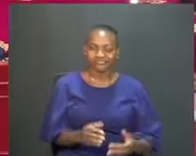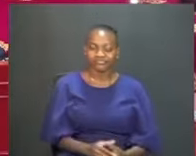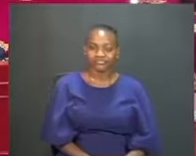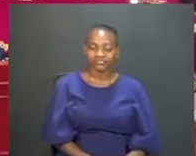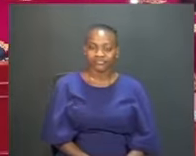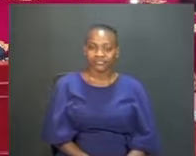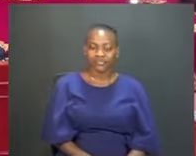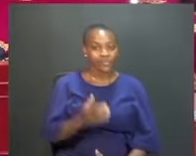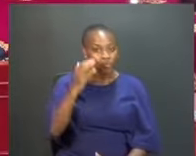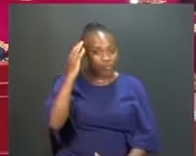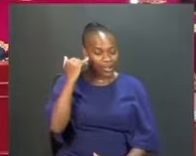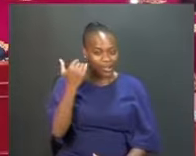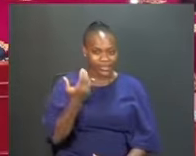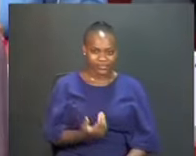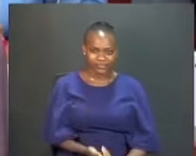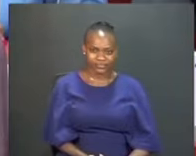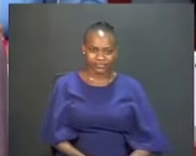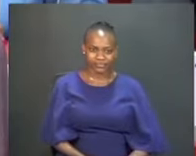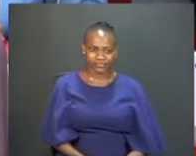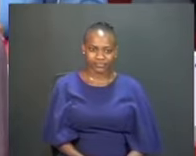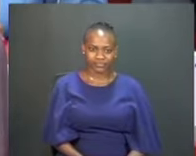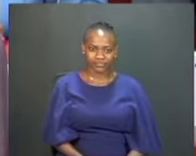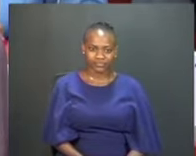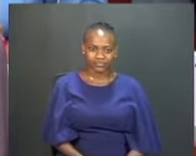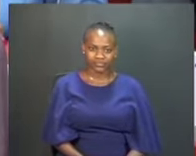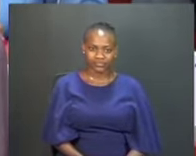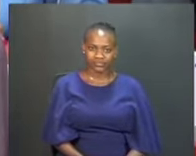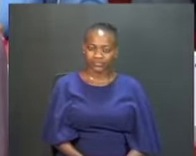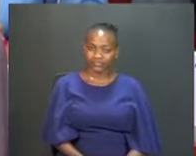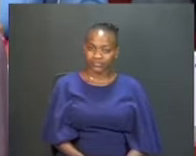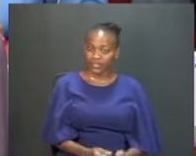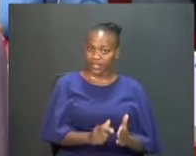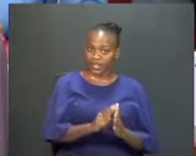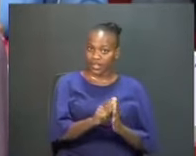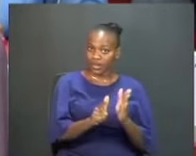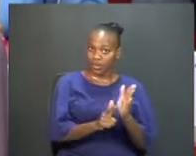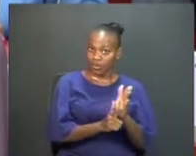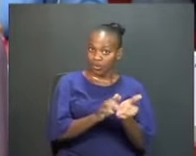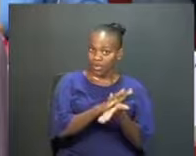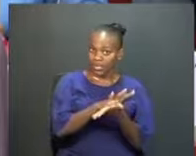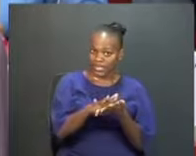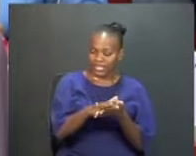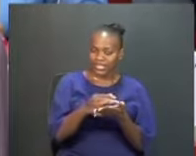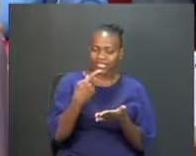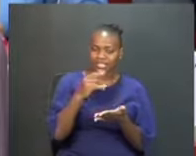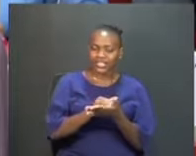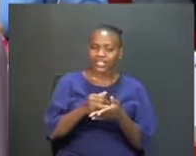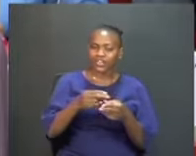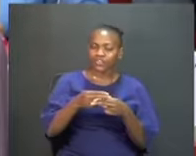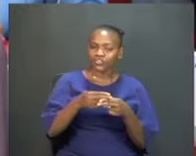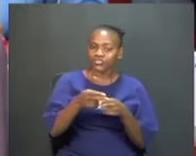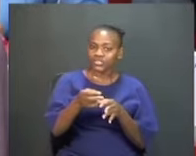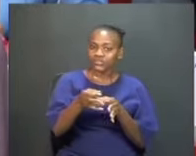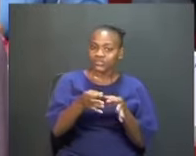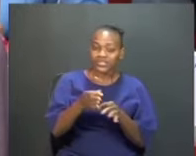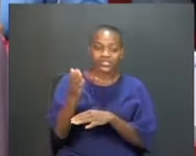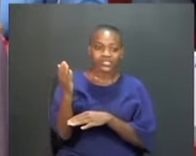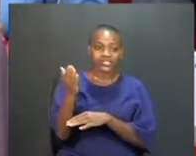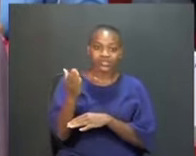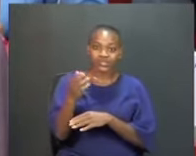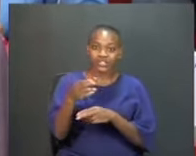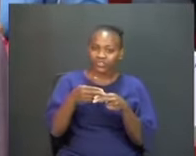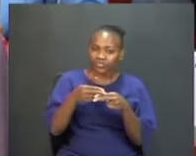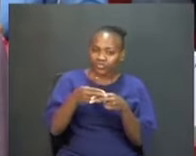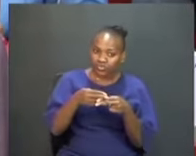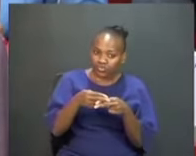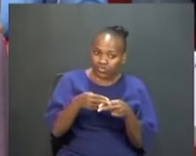Out of order because the order is very clear. A short explanatory statement, short,